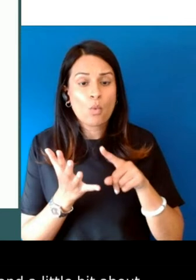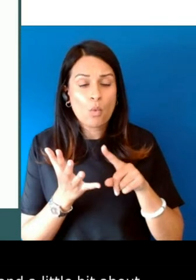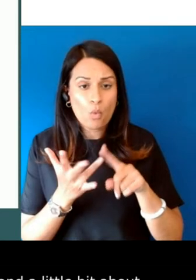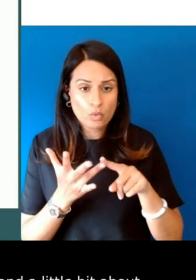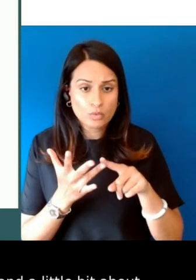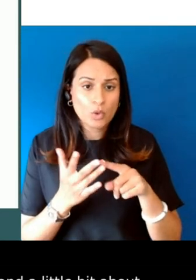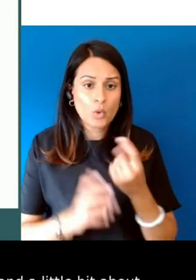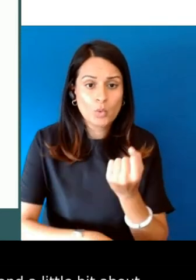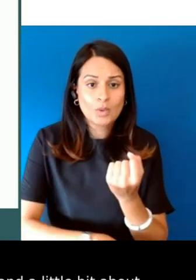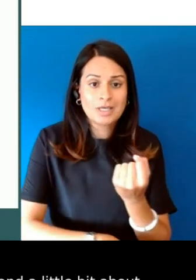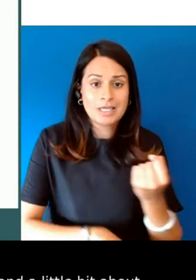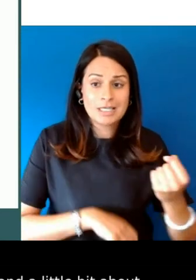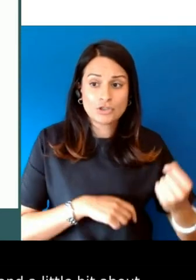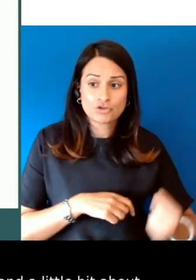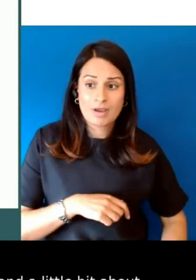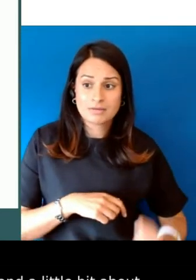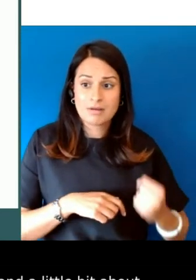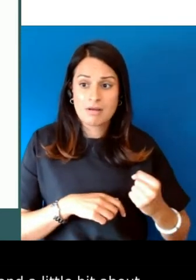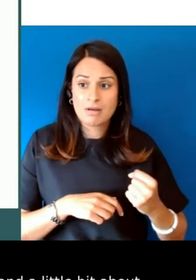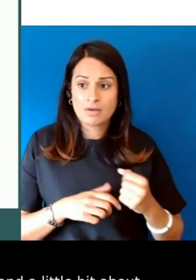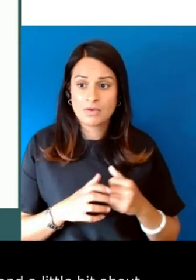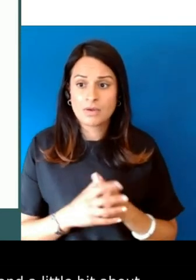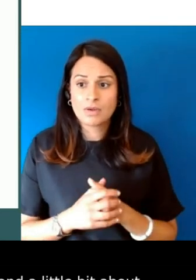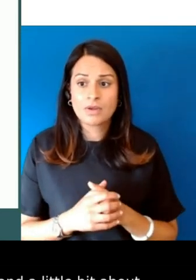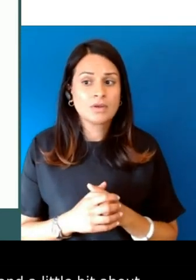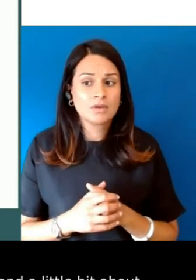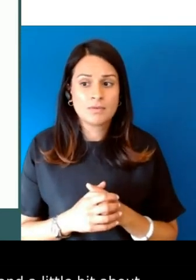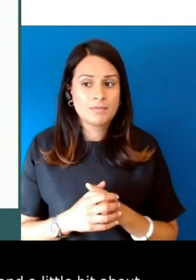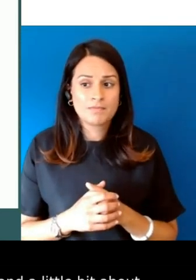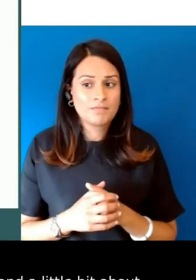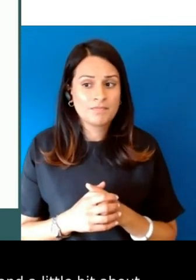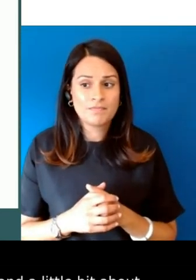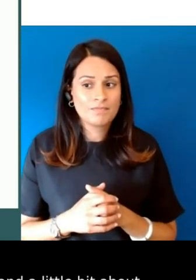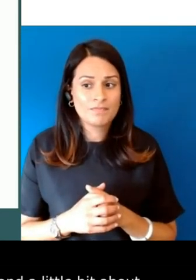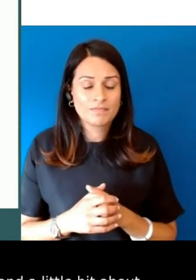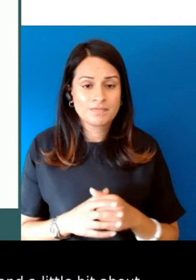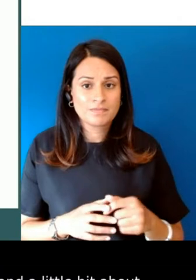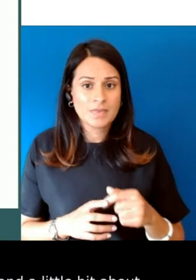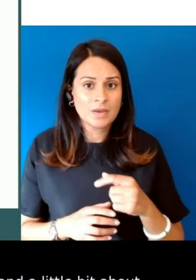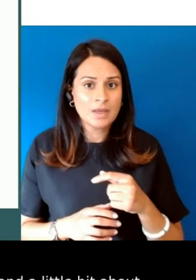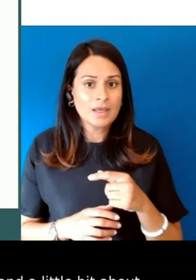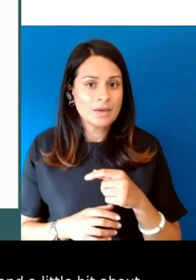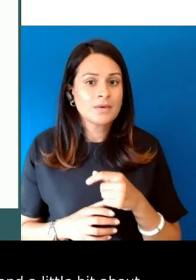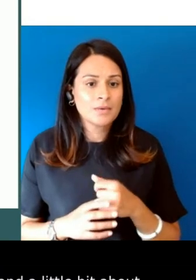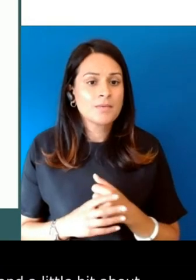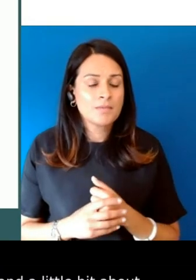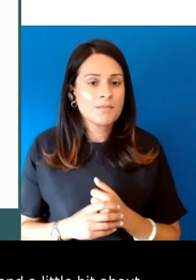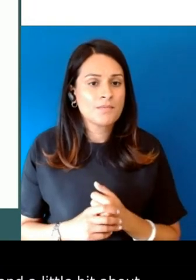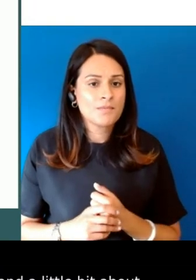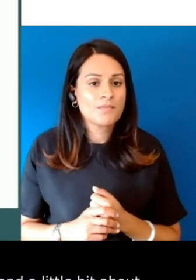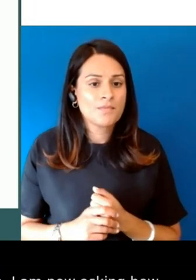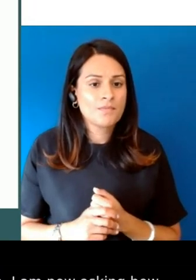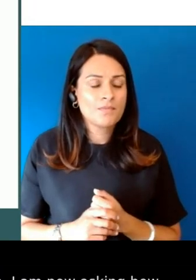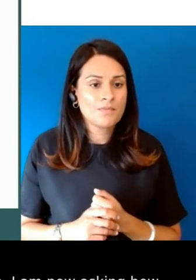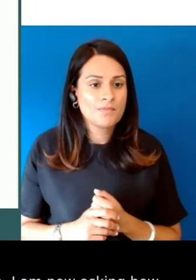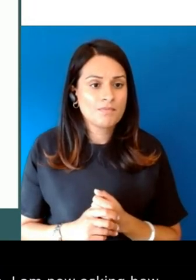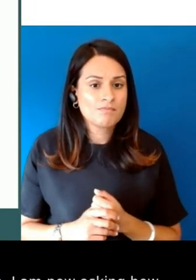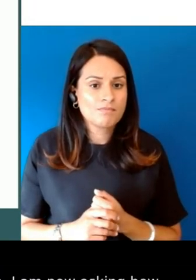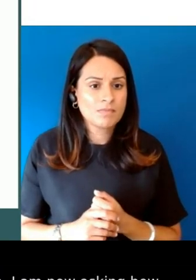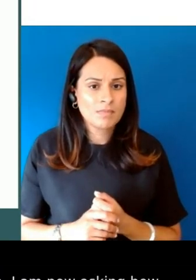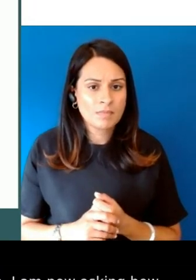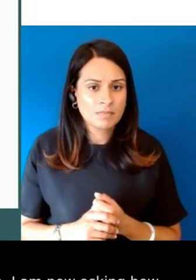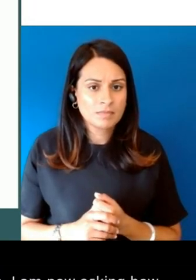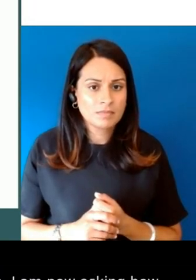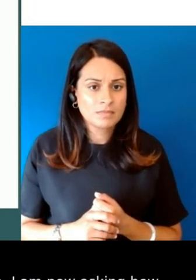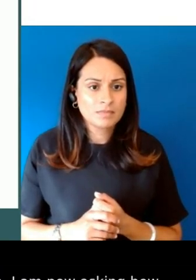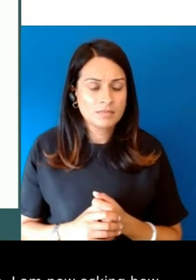so has my presentation okay i'm now asking how you would define anaphylaxis so if you've got